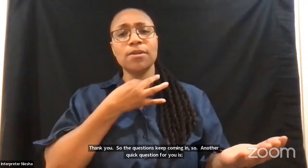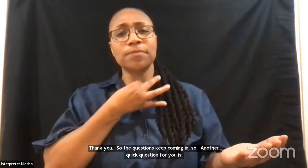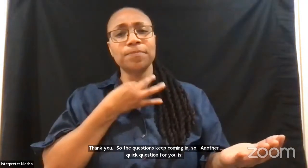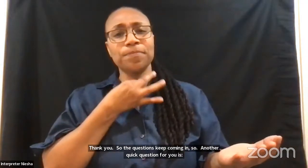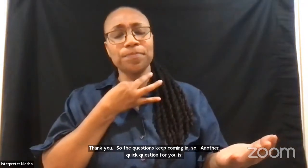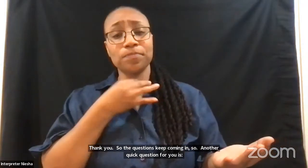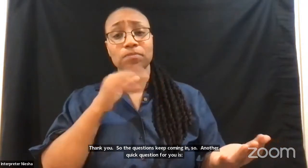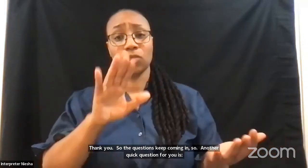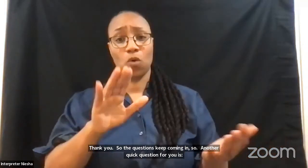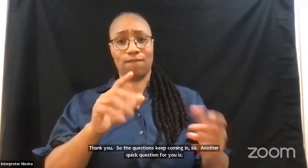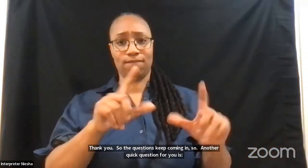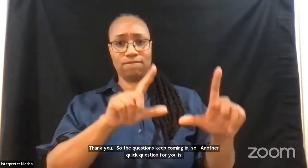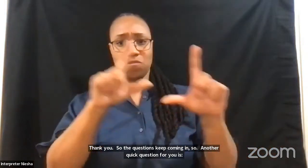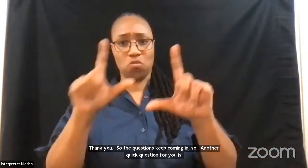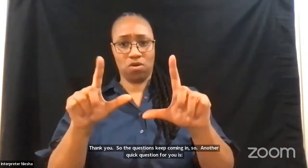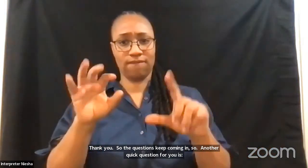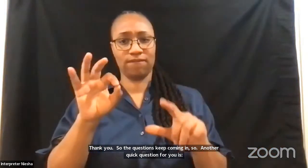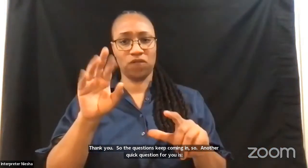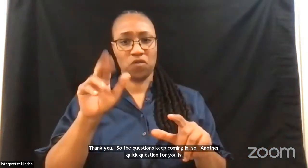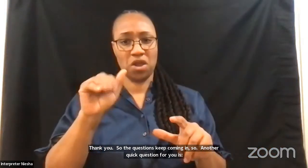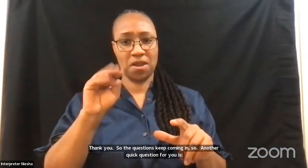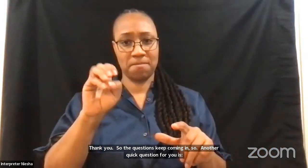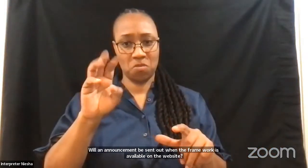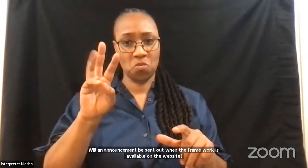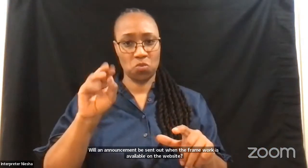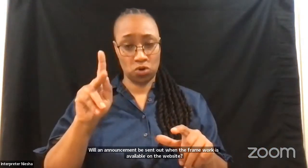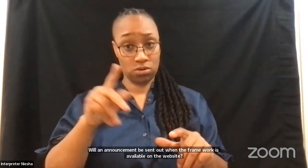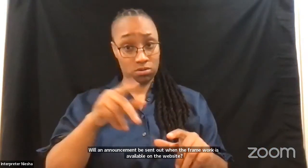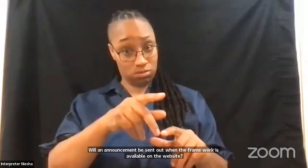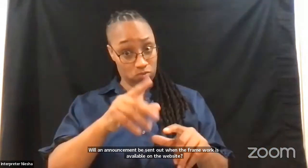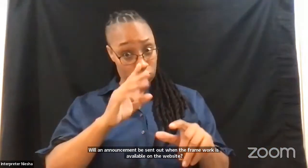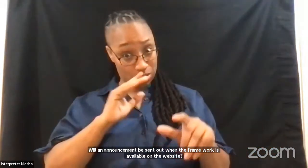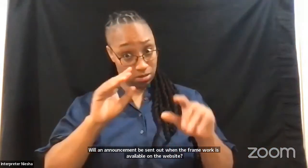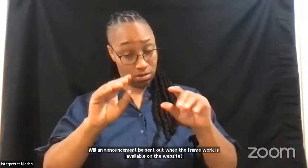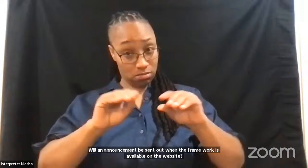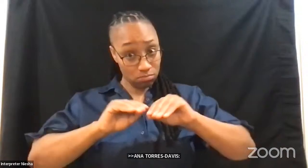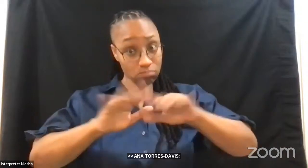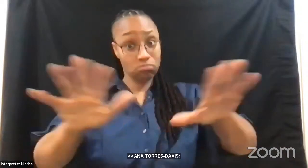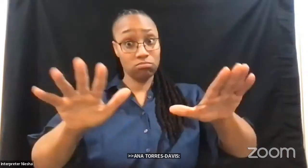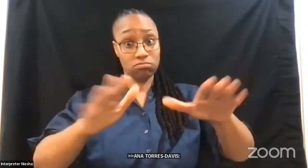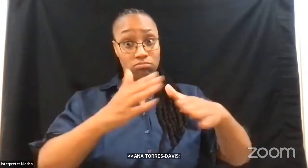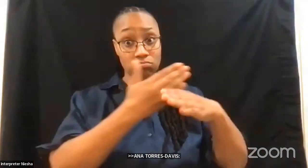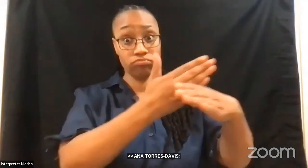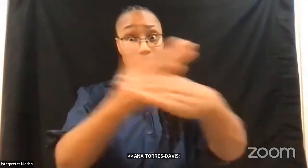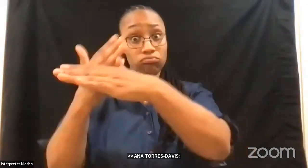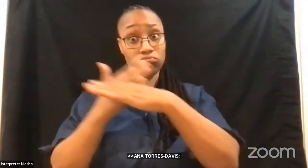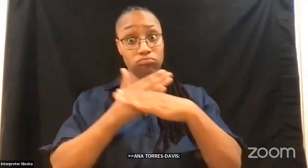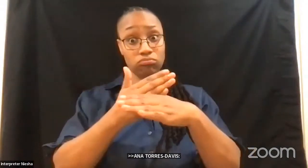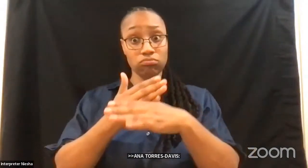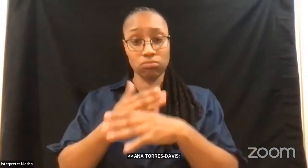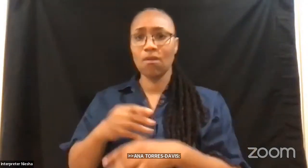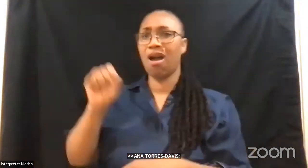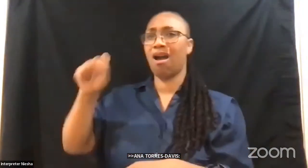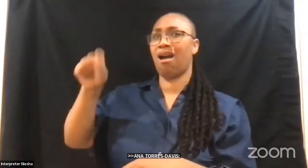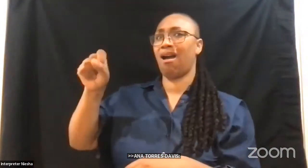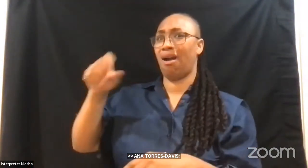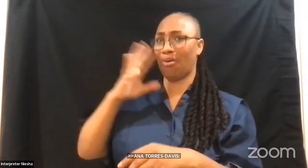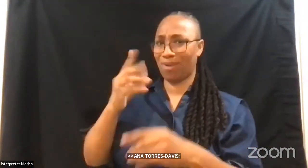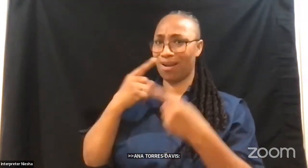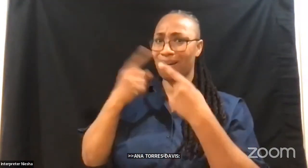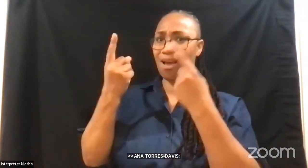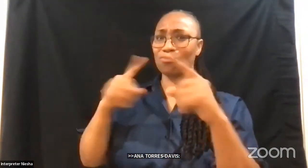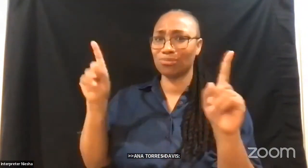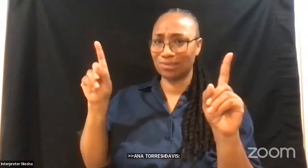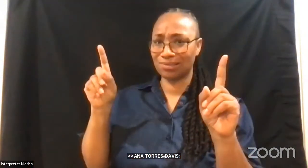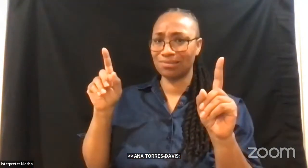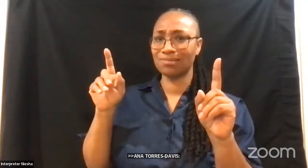website? Absolutely, absolutely. An announcement will go out over social media, through our Twitter